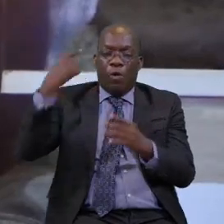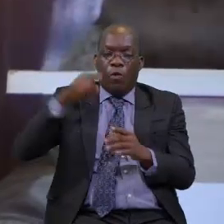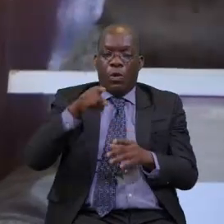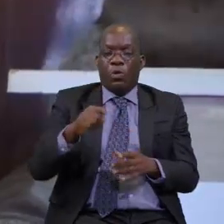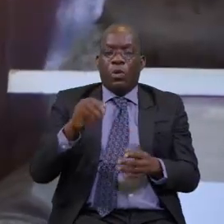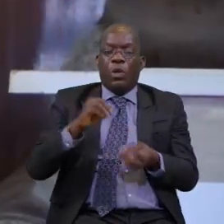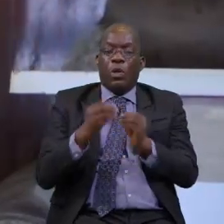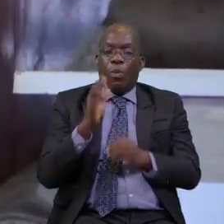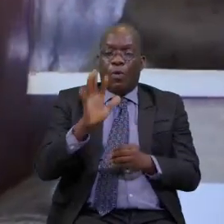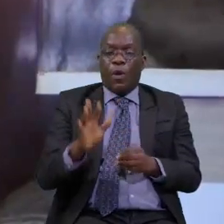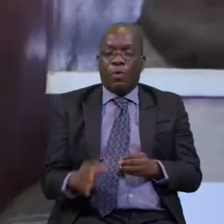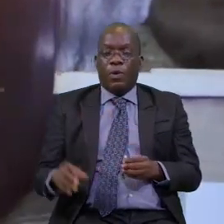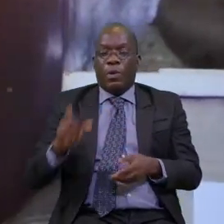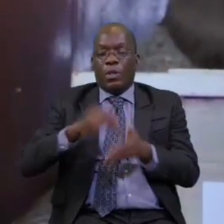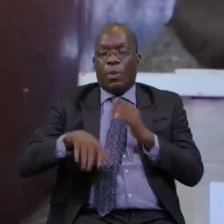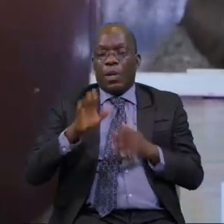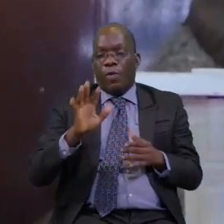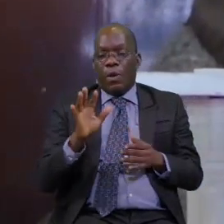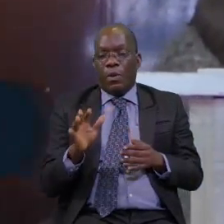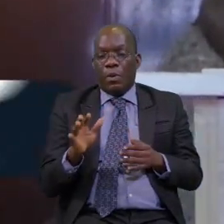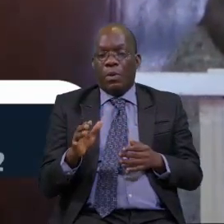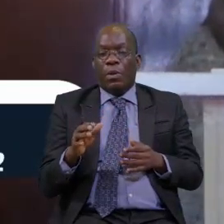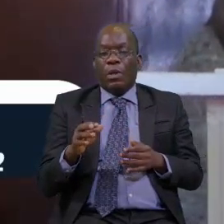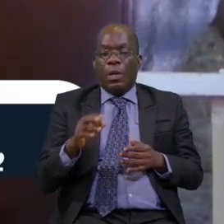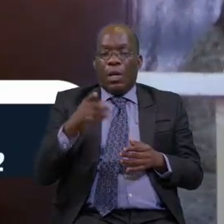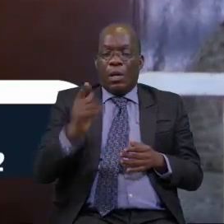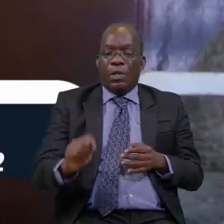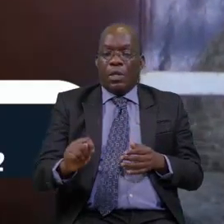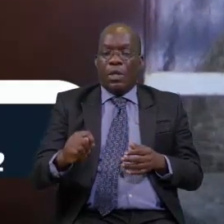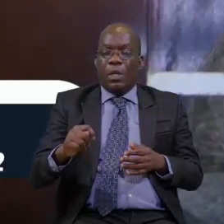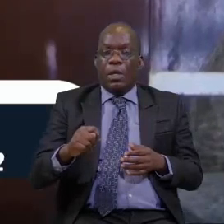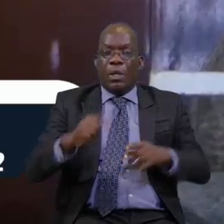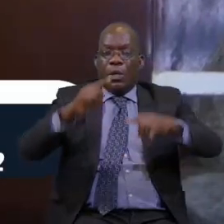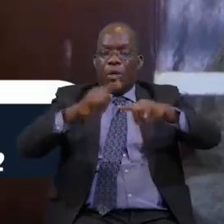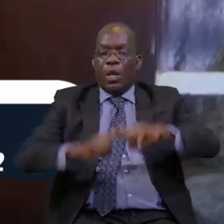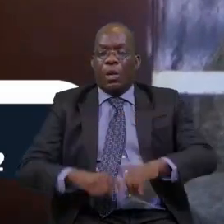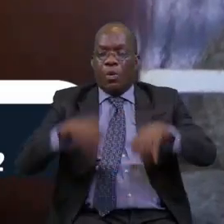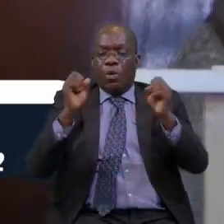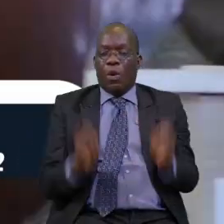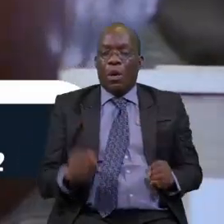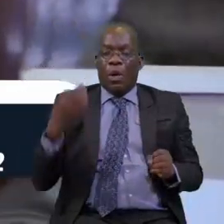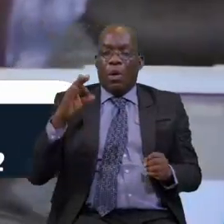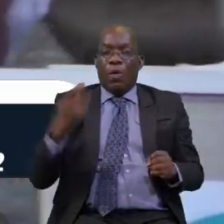five. Is the reliable power of the sufficient leader. The